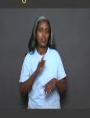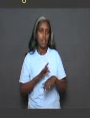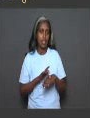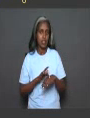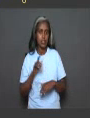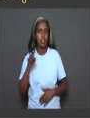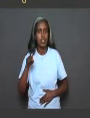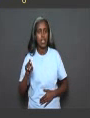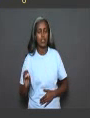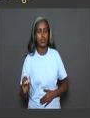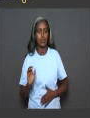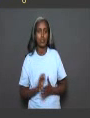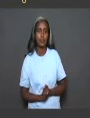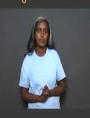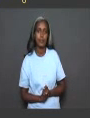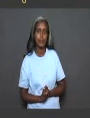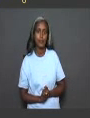at x naught.